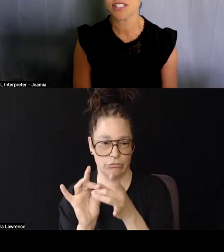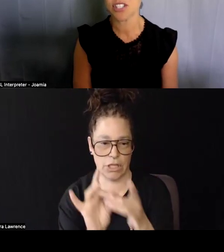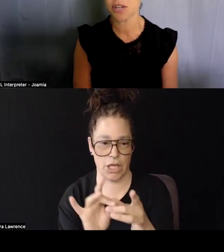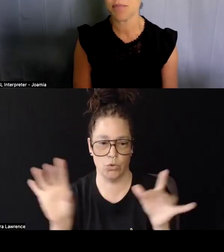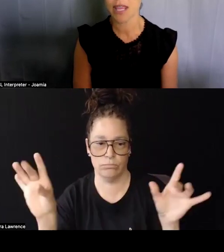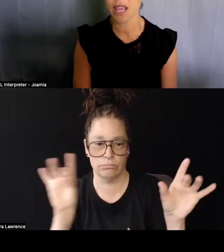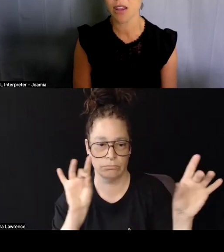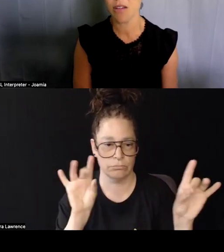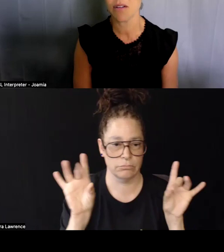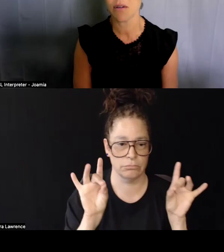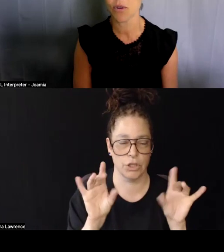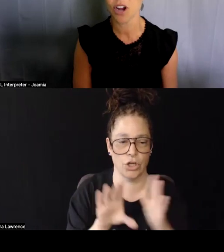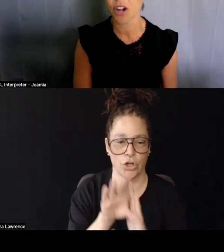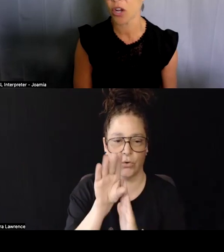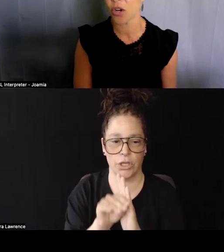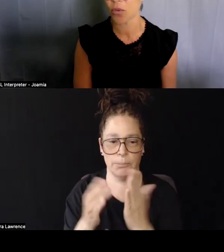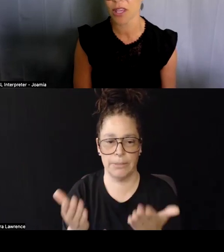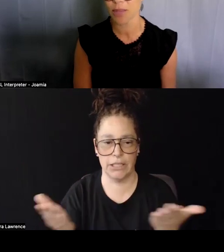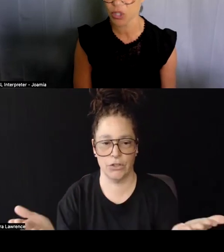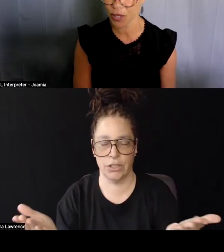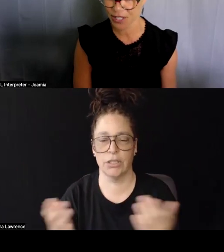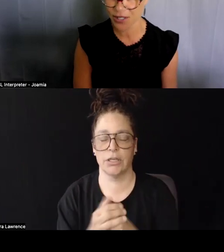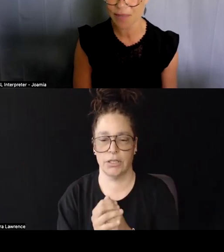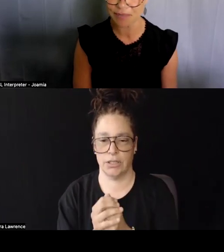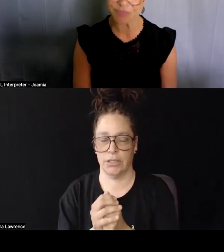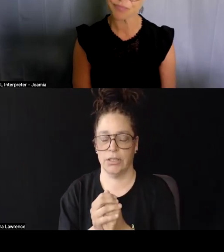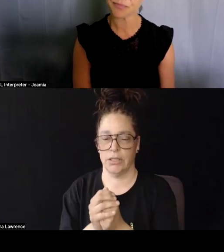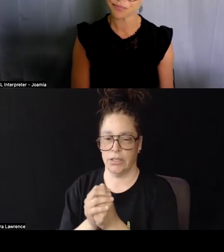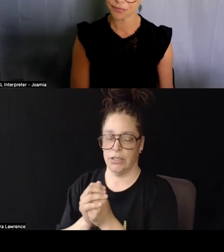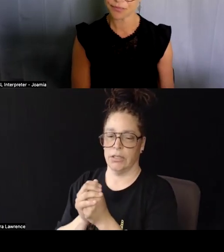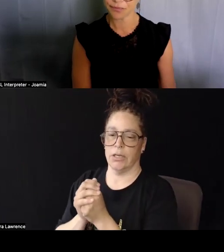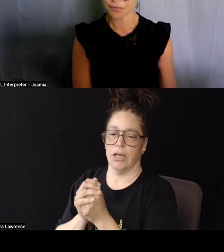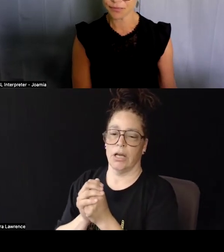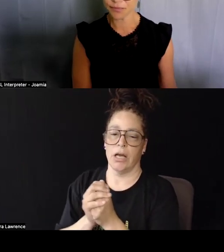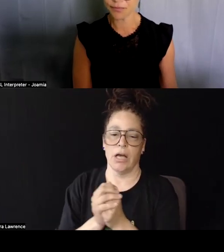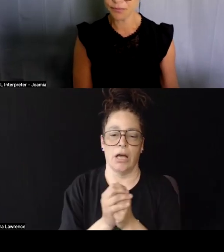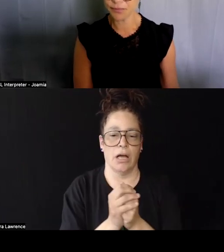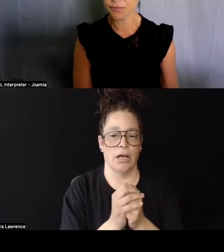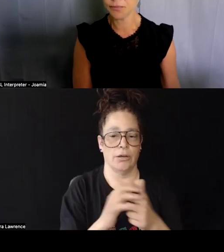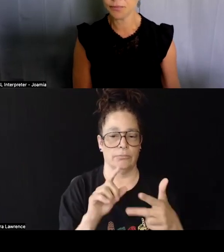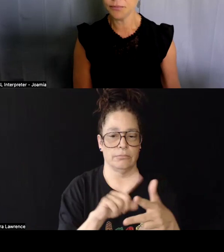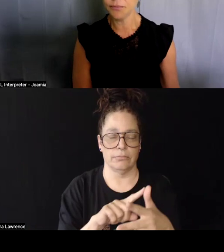Conscious decision-making regarding curriculum choices,